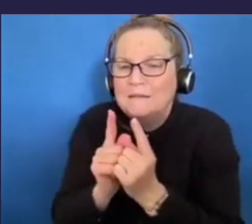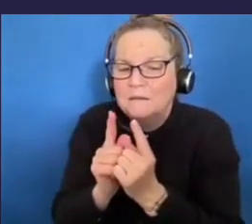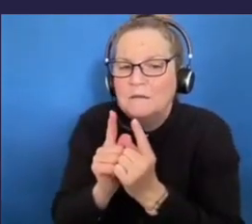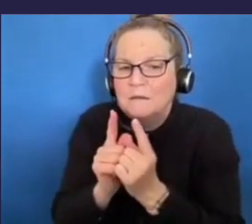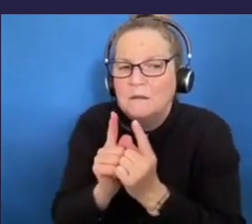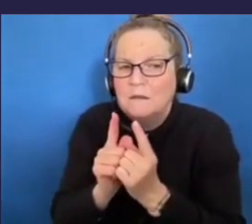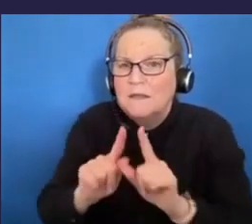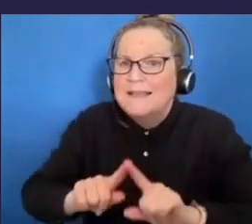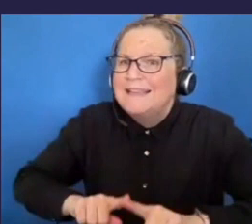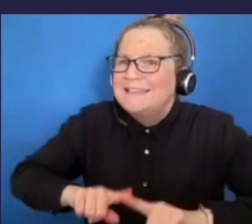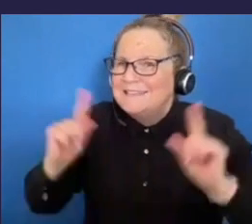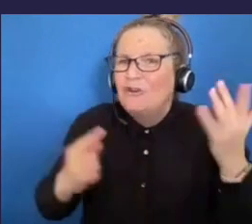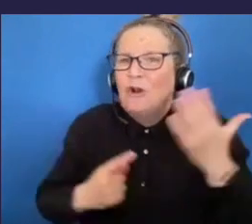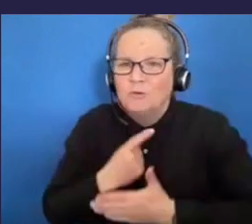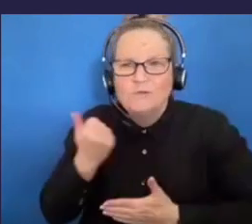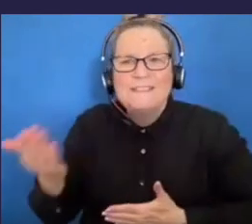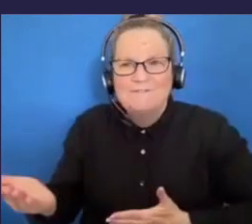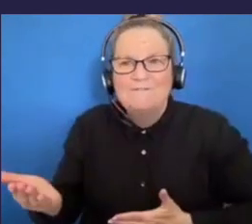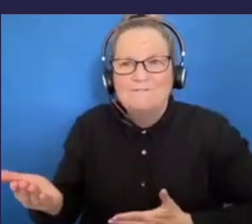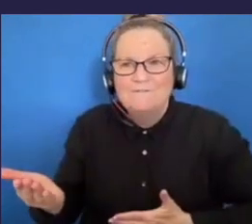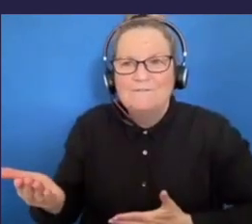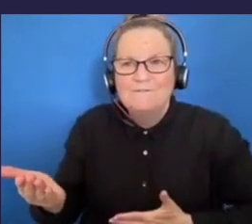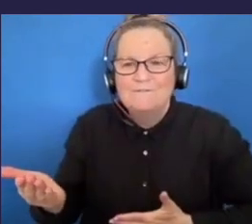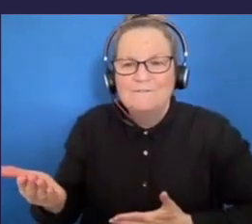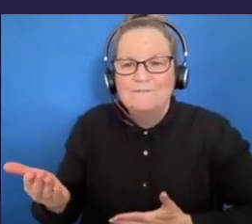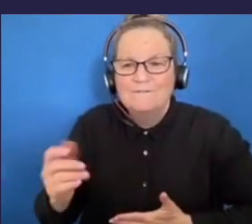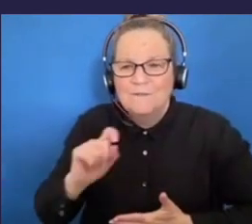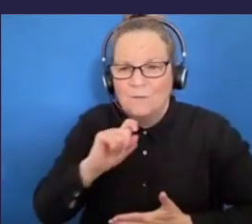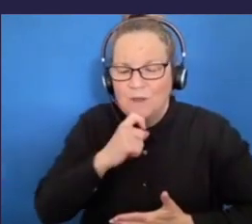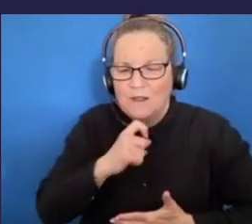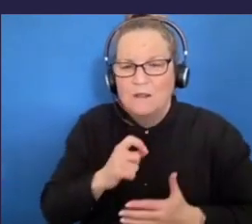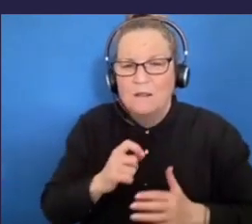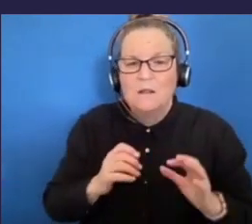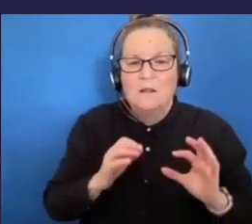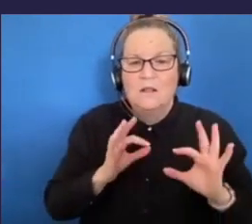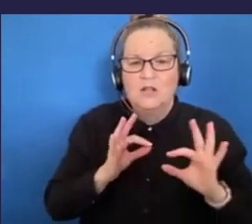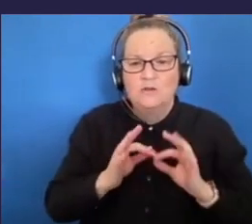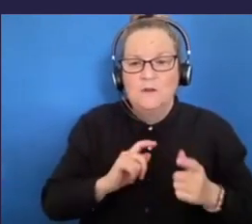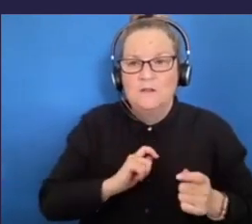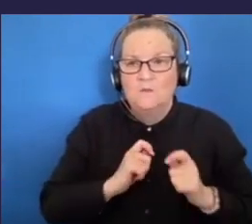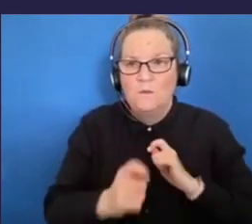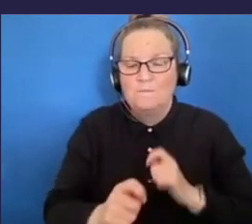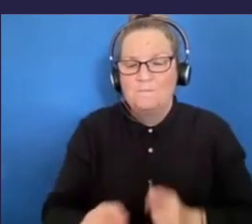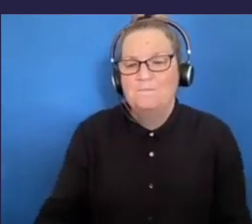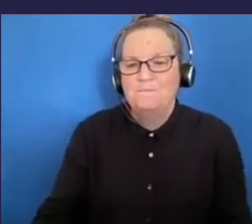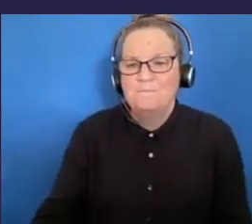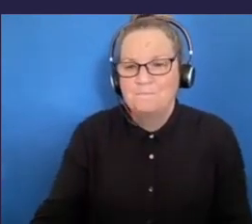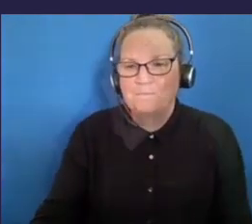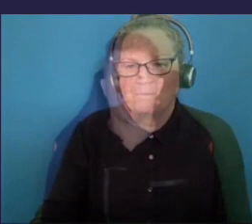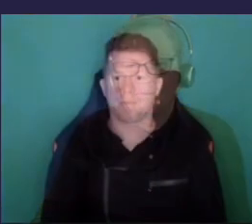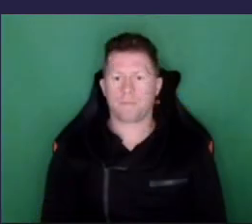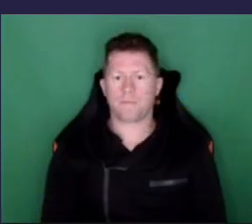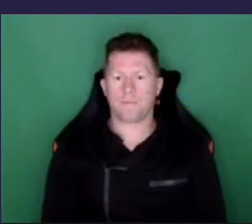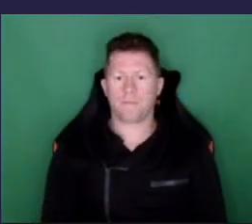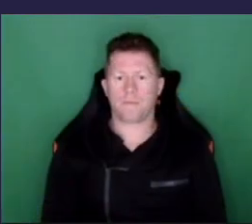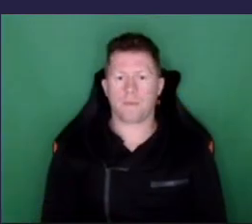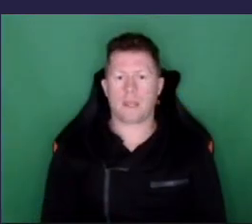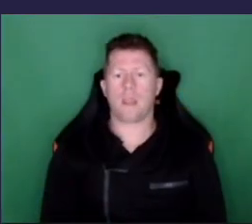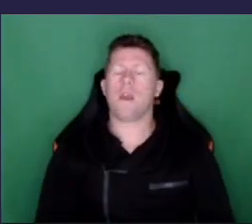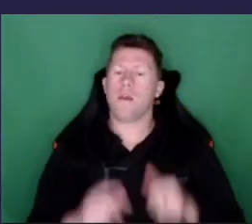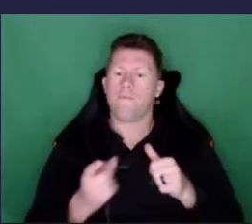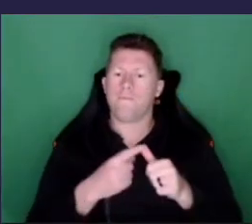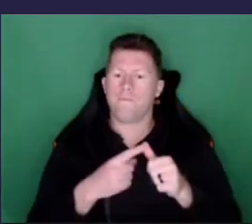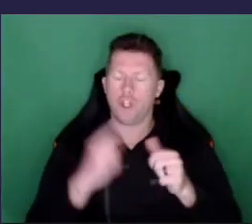create different opportunities. So the first thing to really think about is, what are the opportunities people